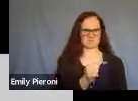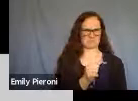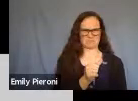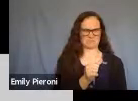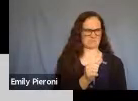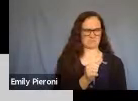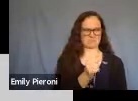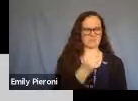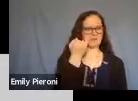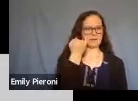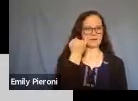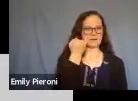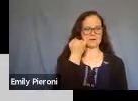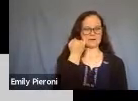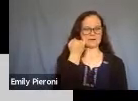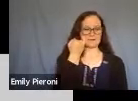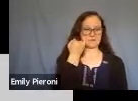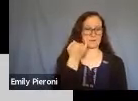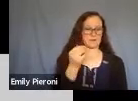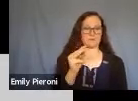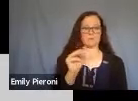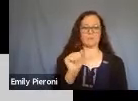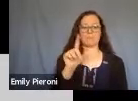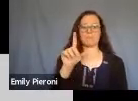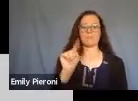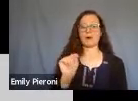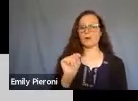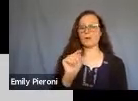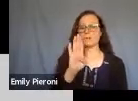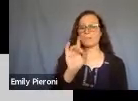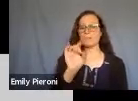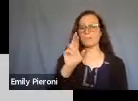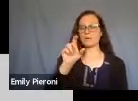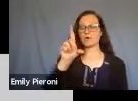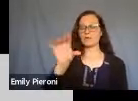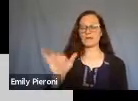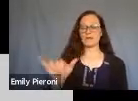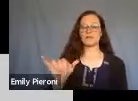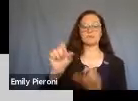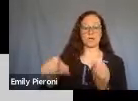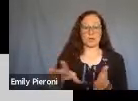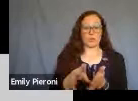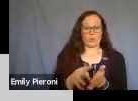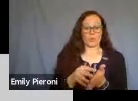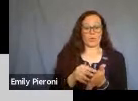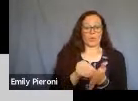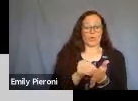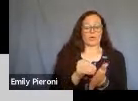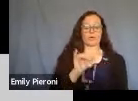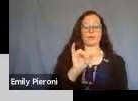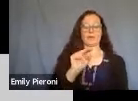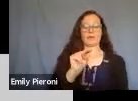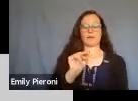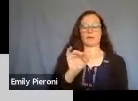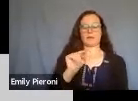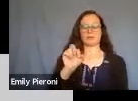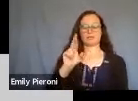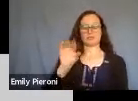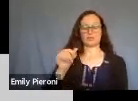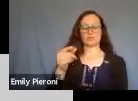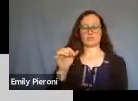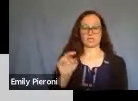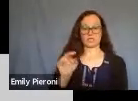malted barley. So can potato extract nitrogen from the soil so we can minimize inputs, nitrogen